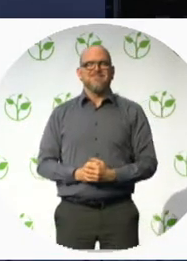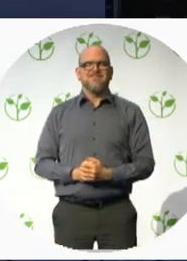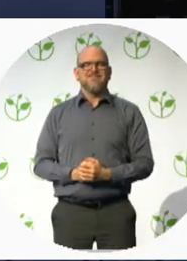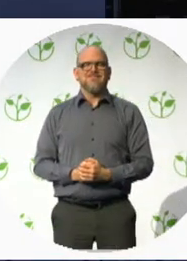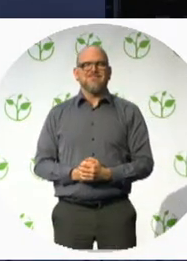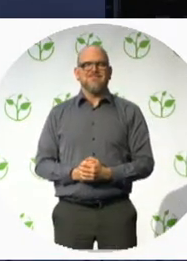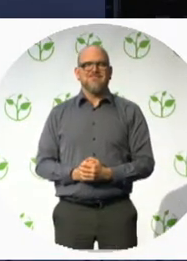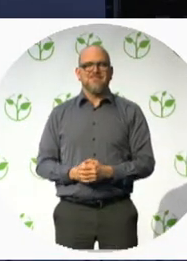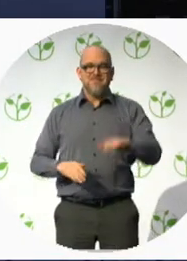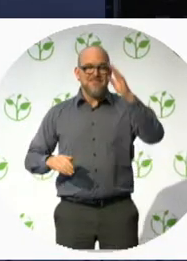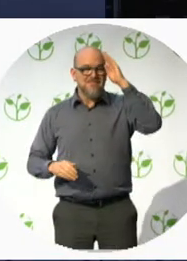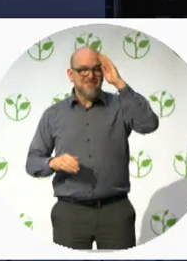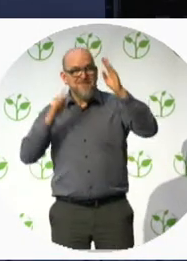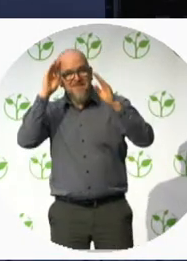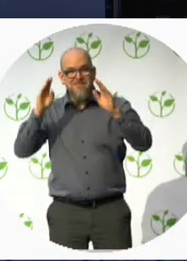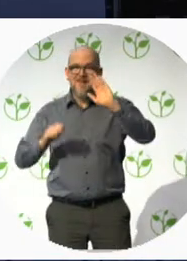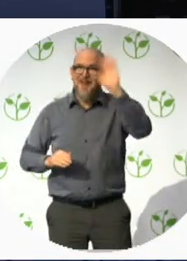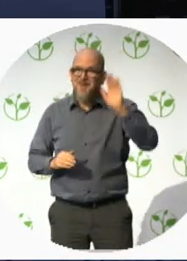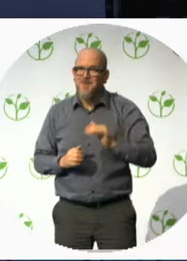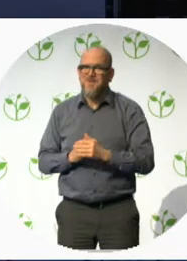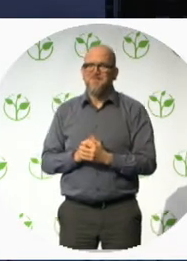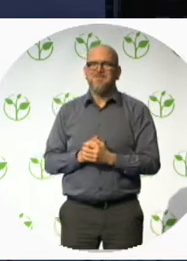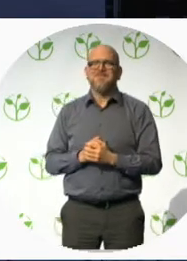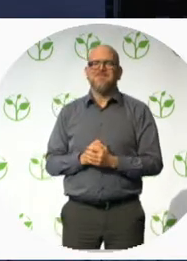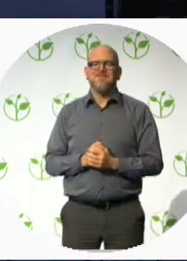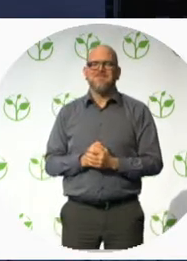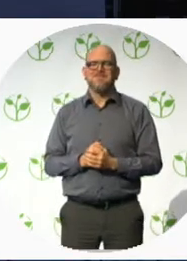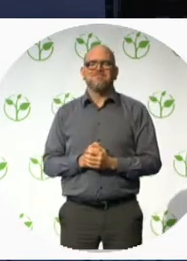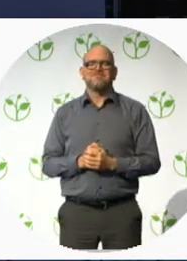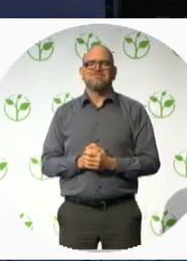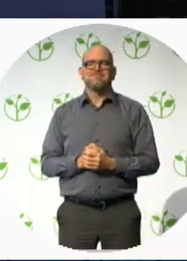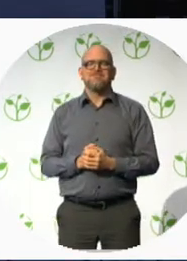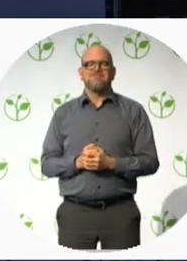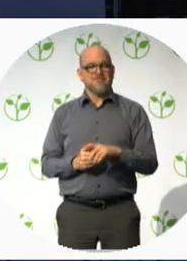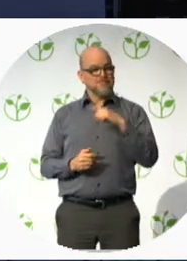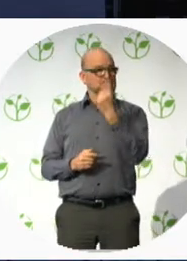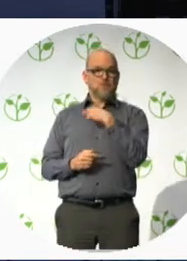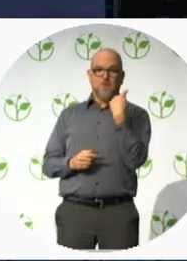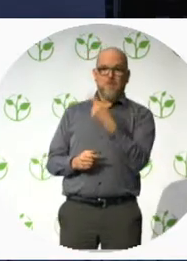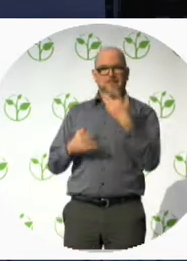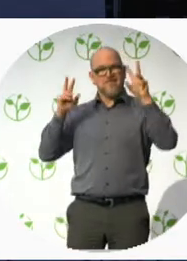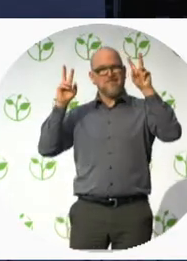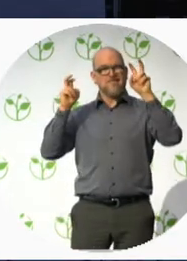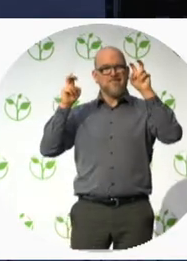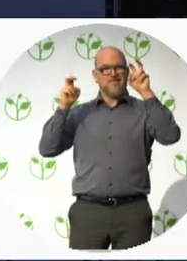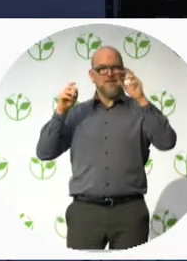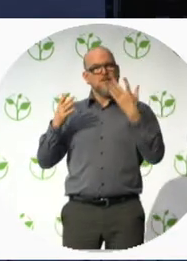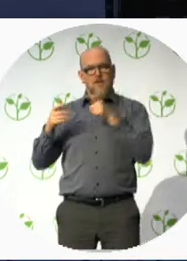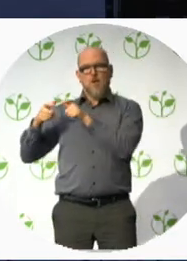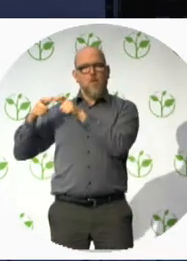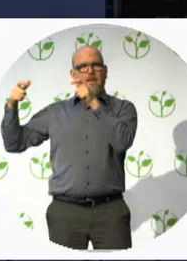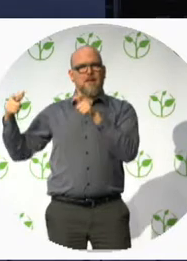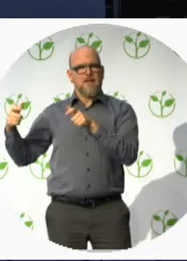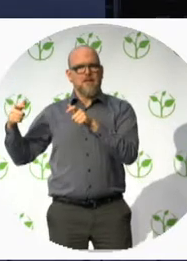Hello, everyone. Our company, IDRT, has been in business for 32 years.